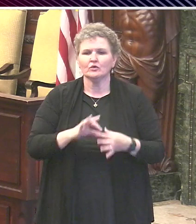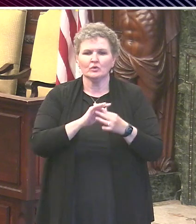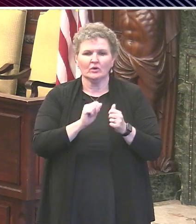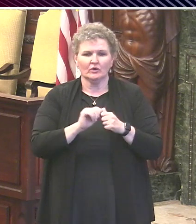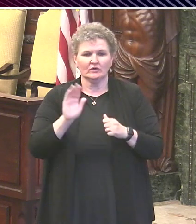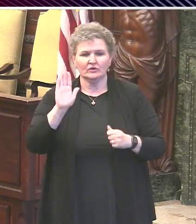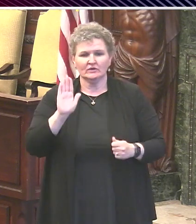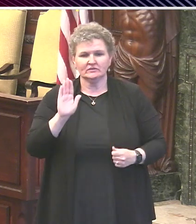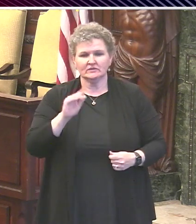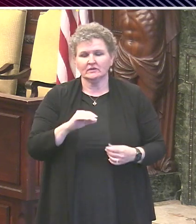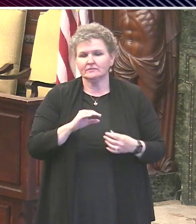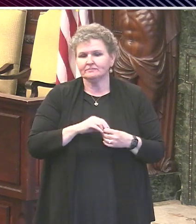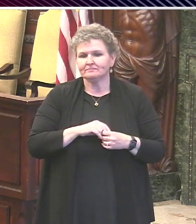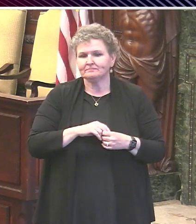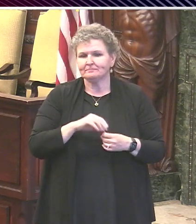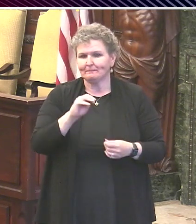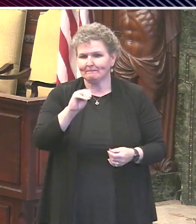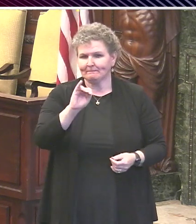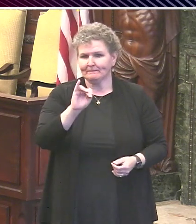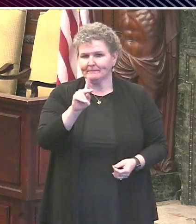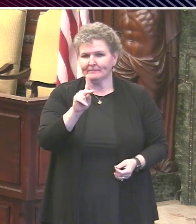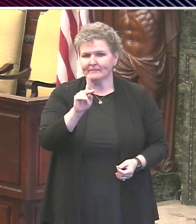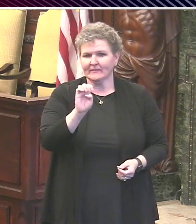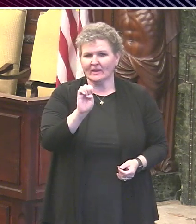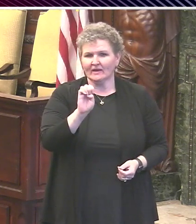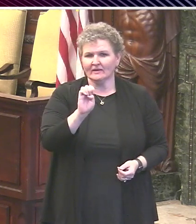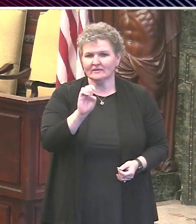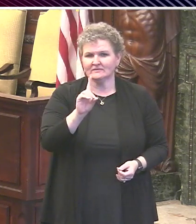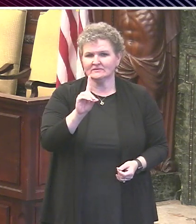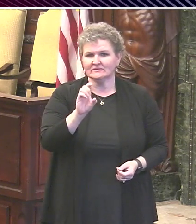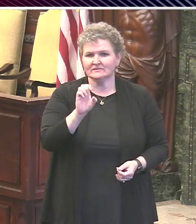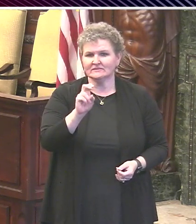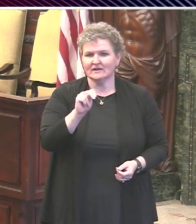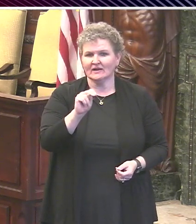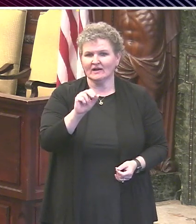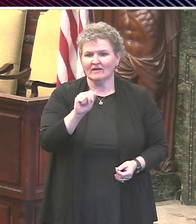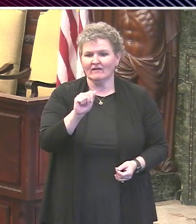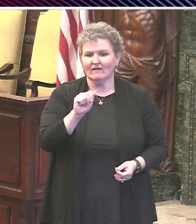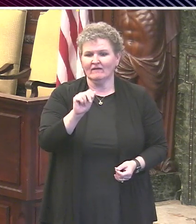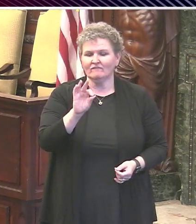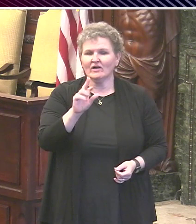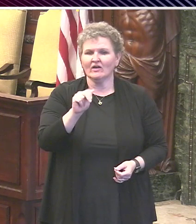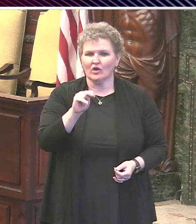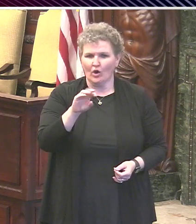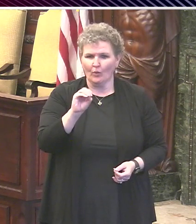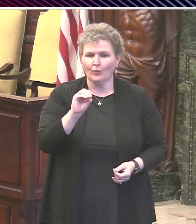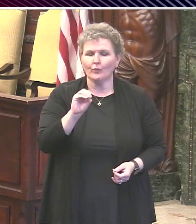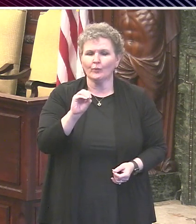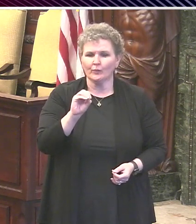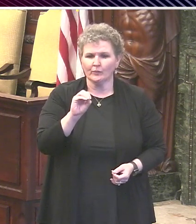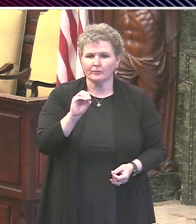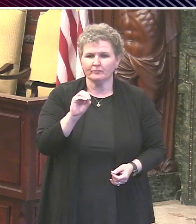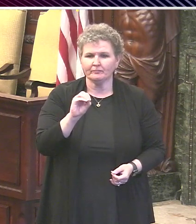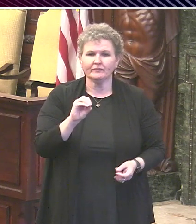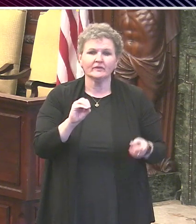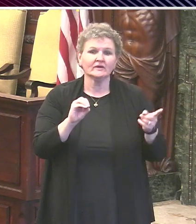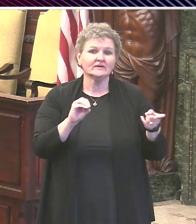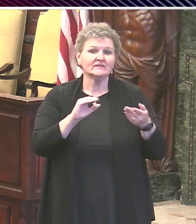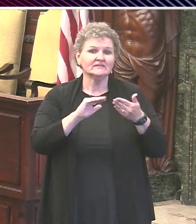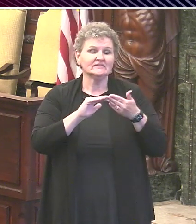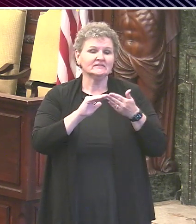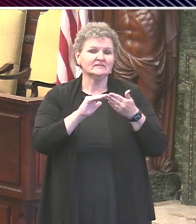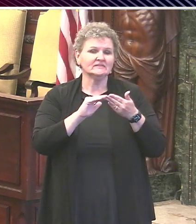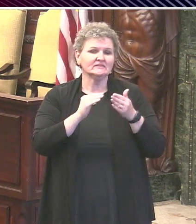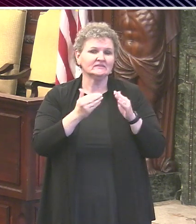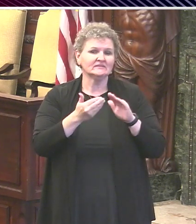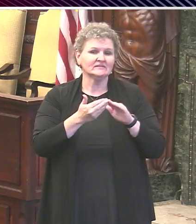go to Mike D'Onofrio with the Philly Tribune. Sure. Thanks. Is the city keeping track, I guess this is for Dr. Farley, is the city